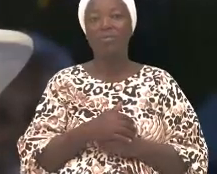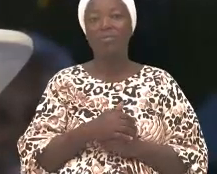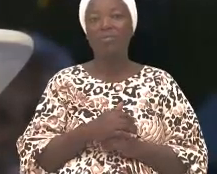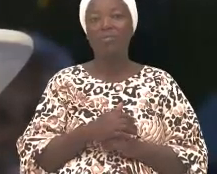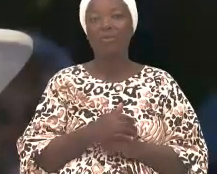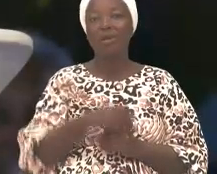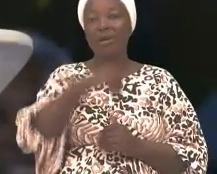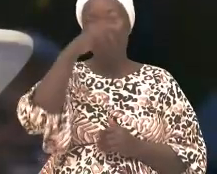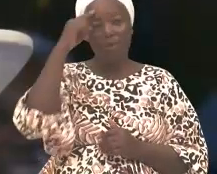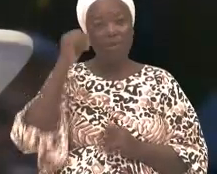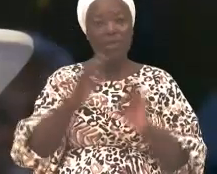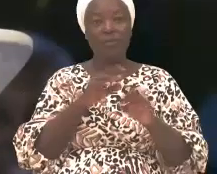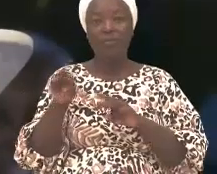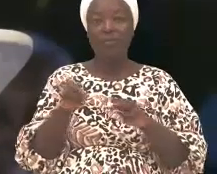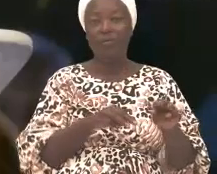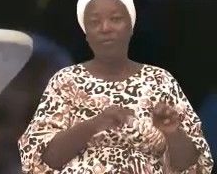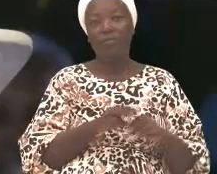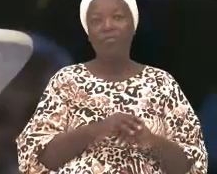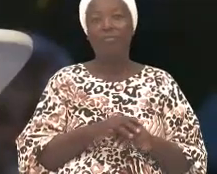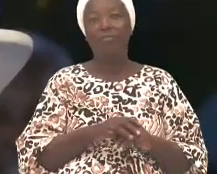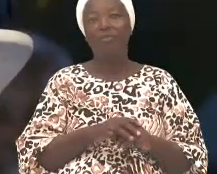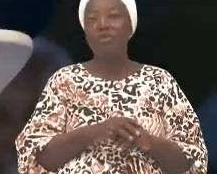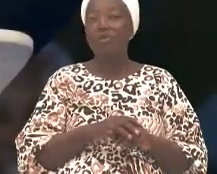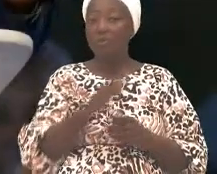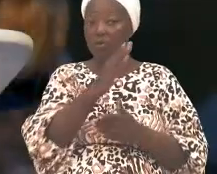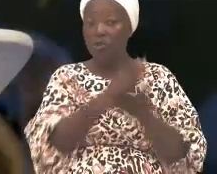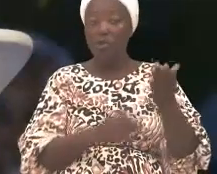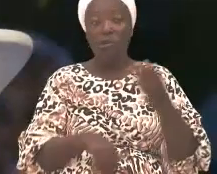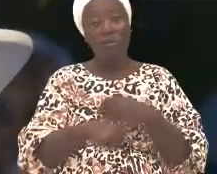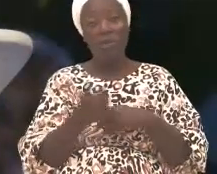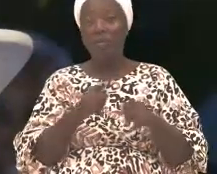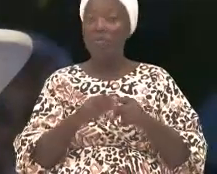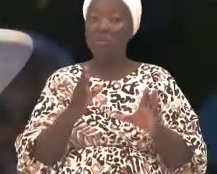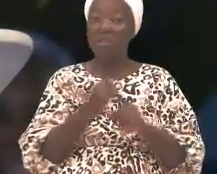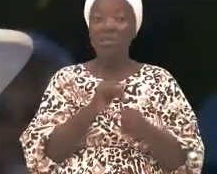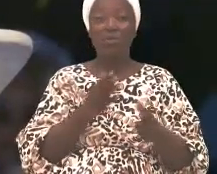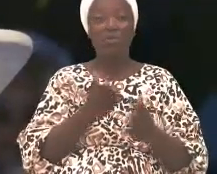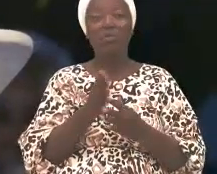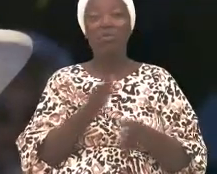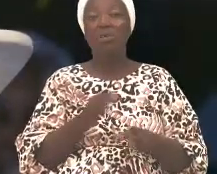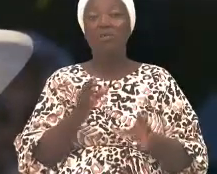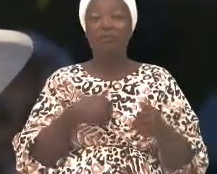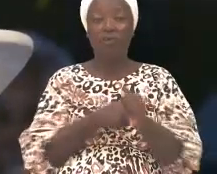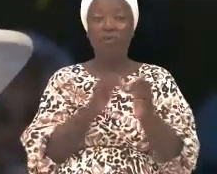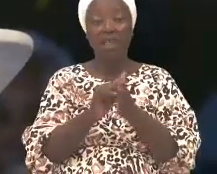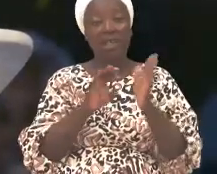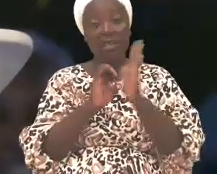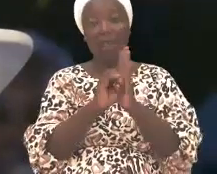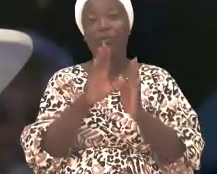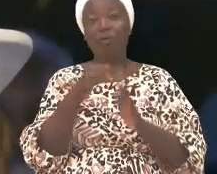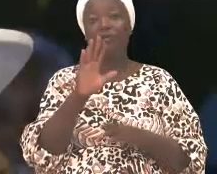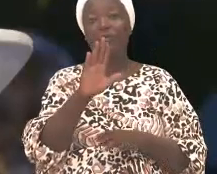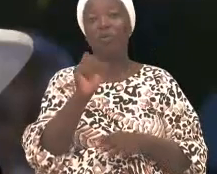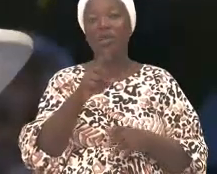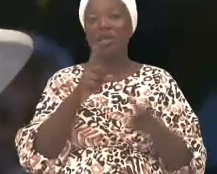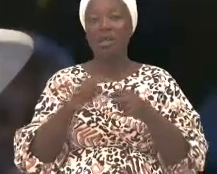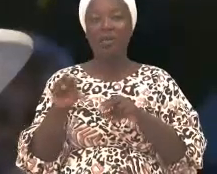Because if you move, some people may imitate you and move. Nobody is moving away